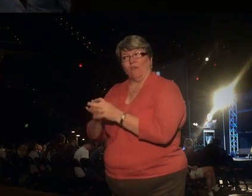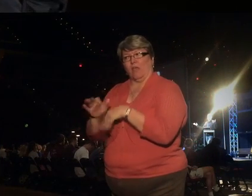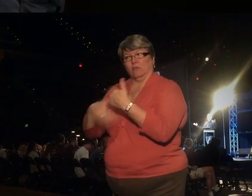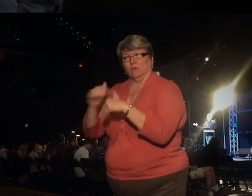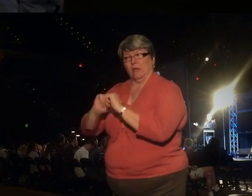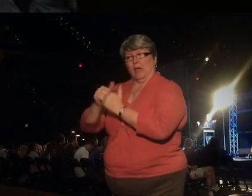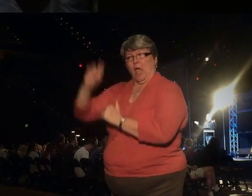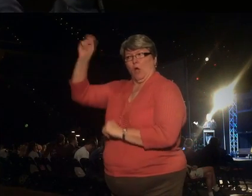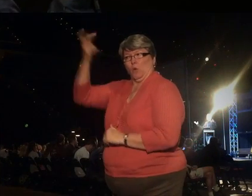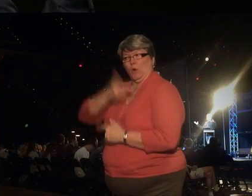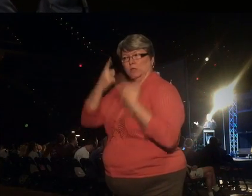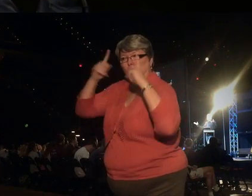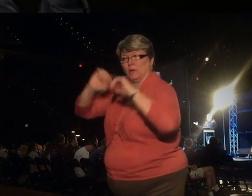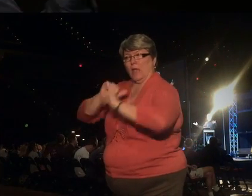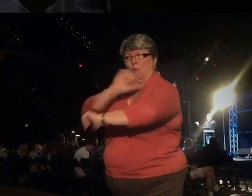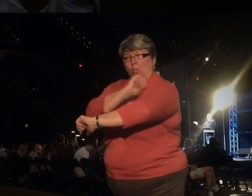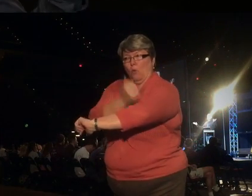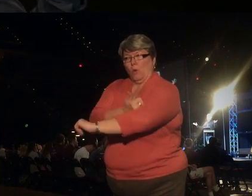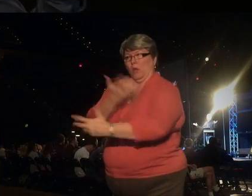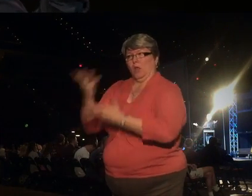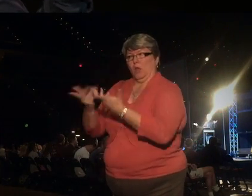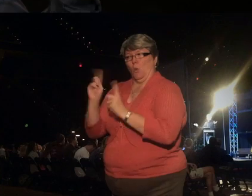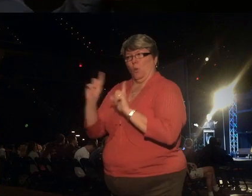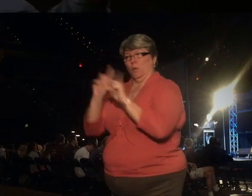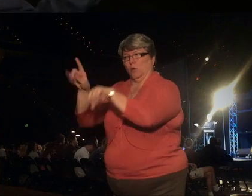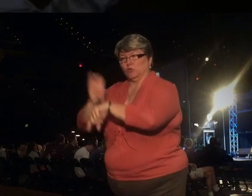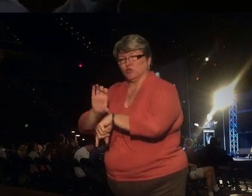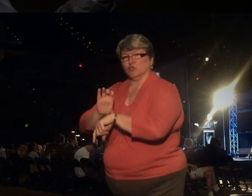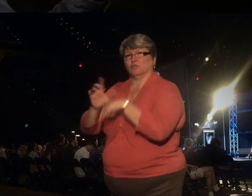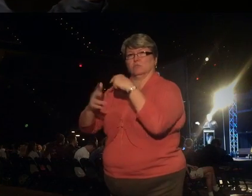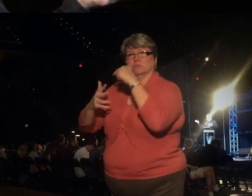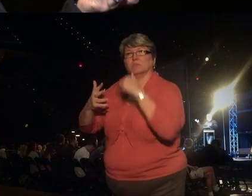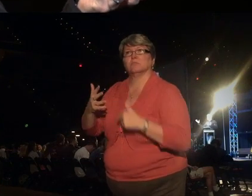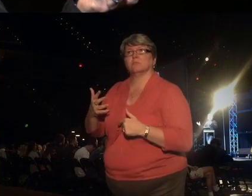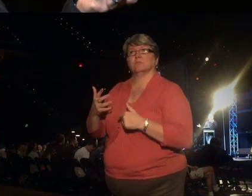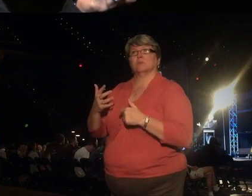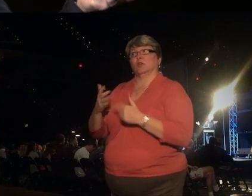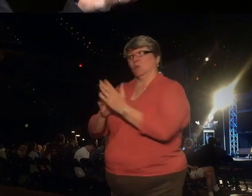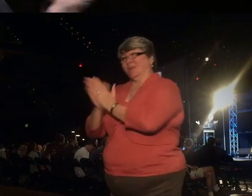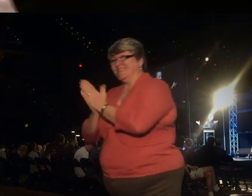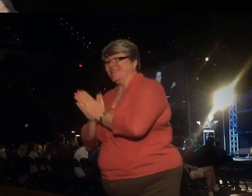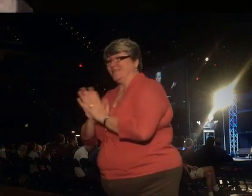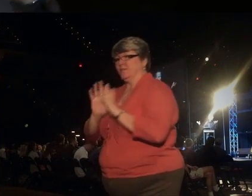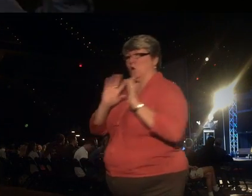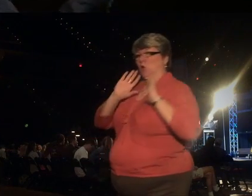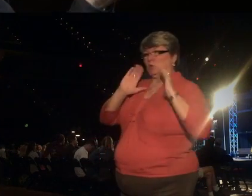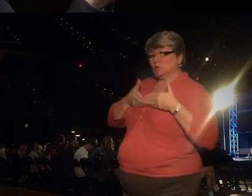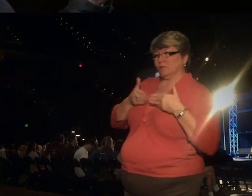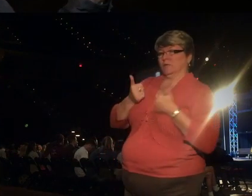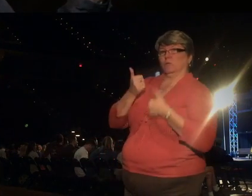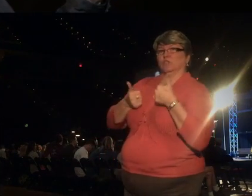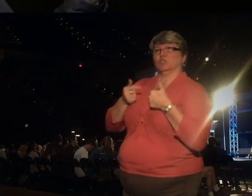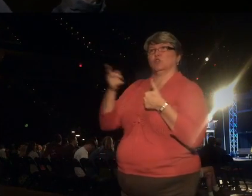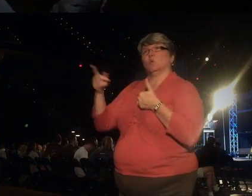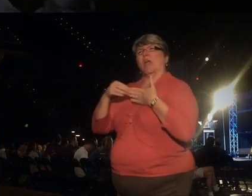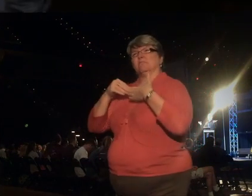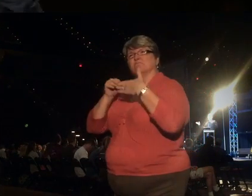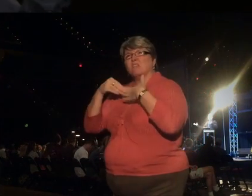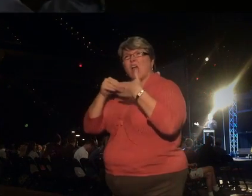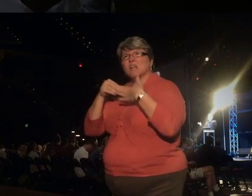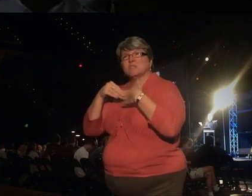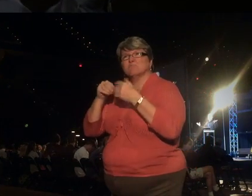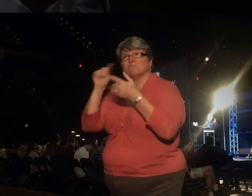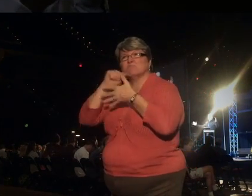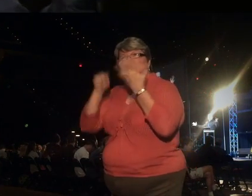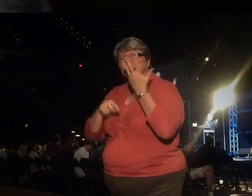works. Where are we going to go to church, right? You charismatic or you conservative, right? You can bend on a lot of things in these